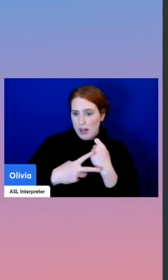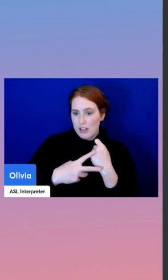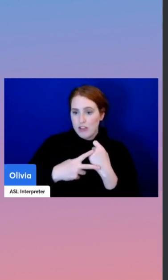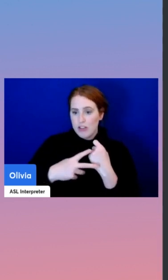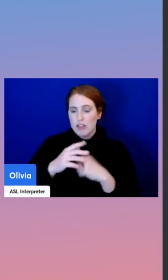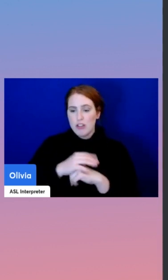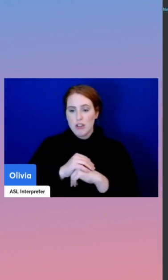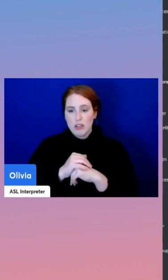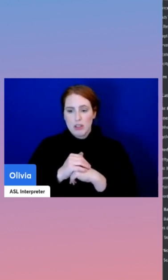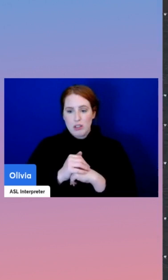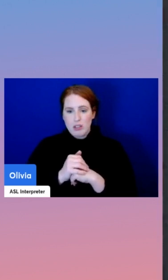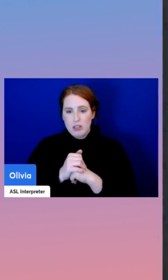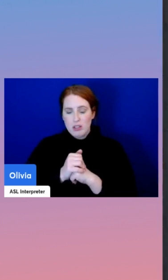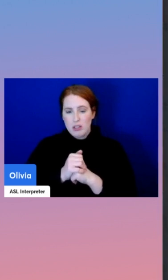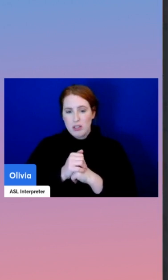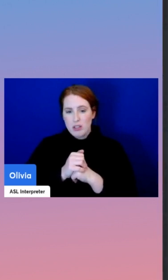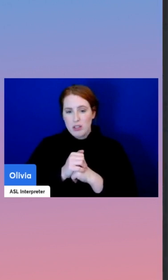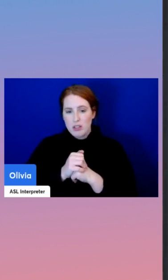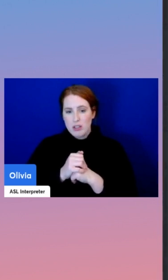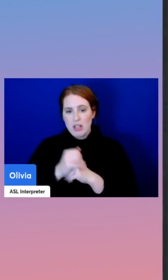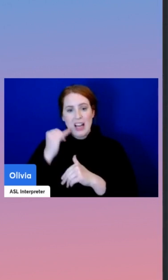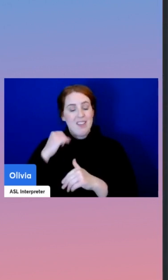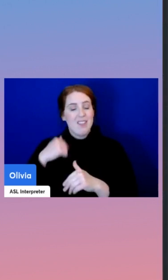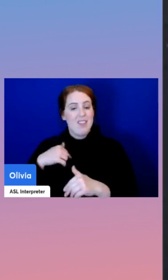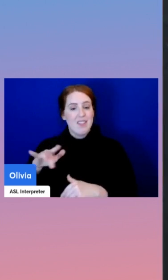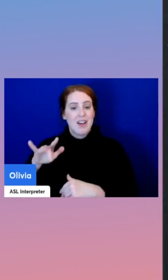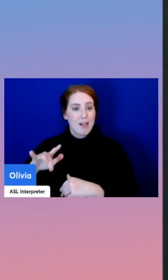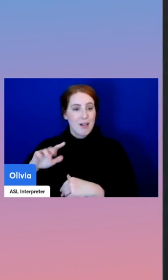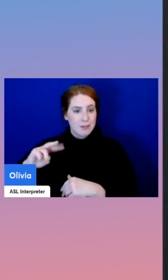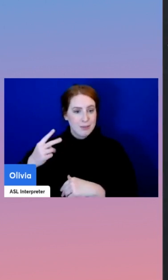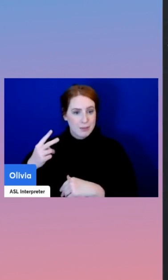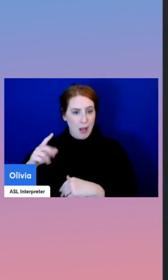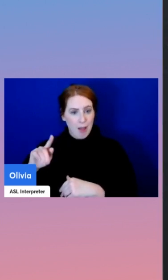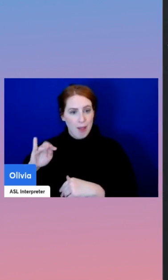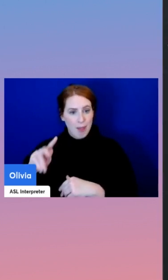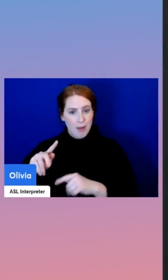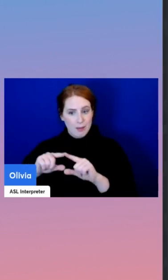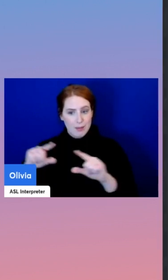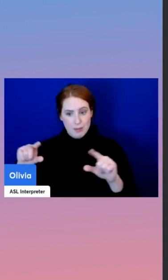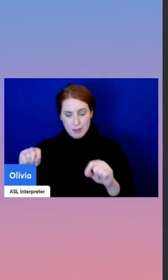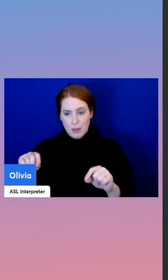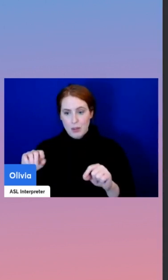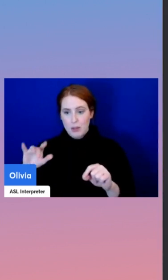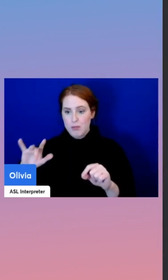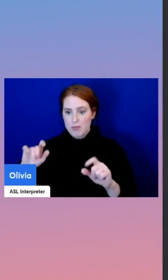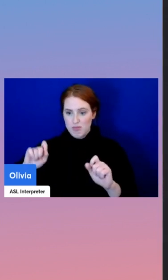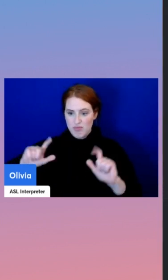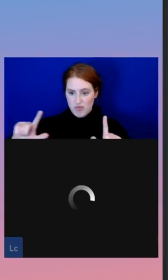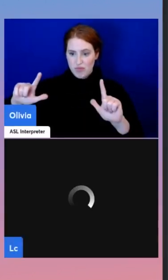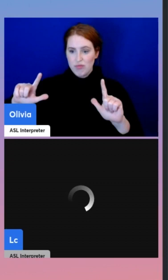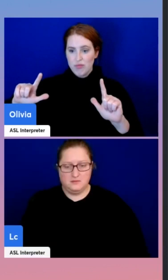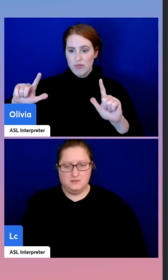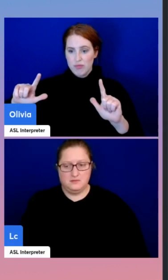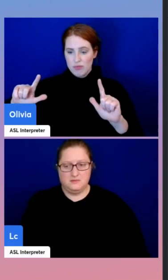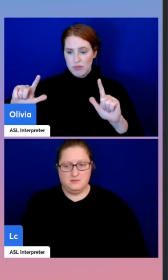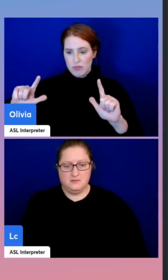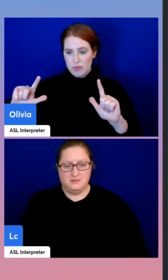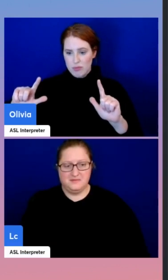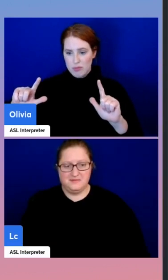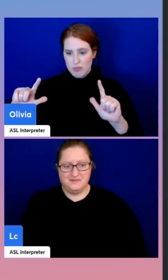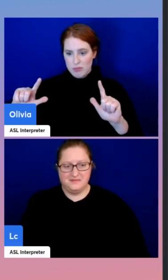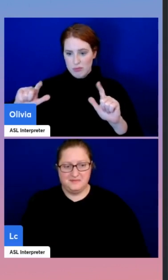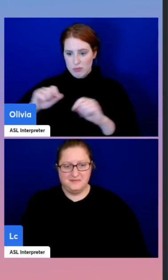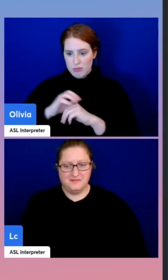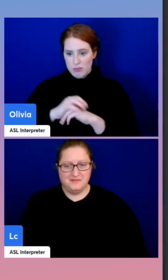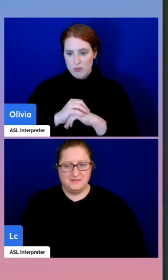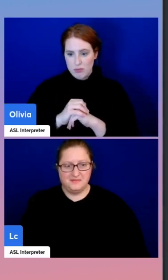obviously some tags. And if I click the second link, it would open the AMI on the disaster recovery region, which is Frankfurt for me.